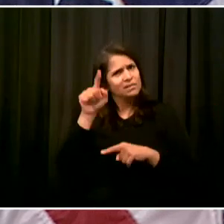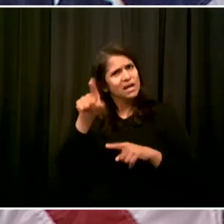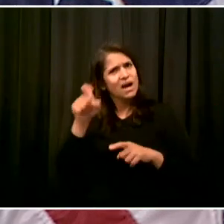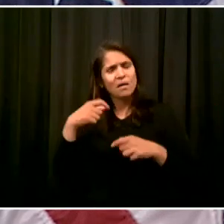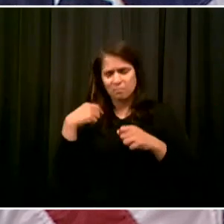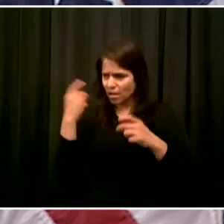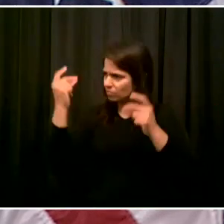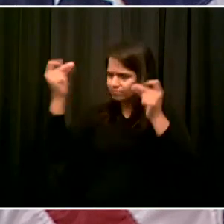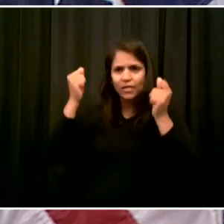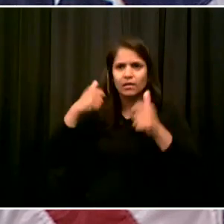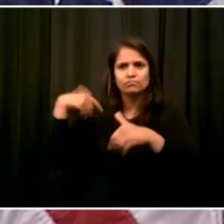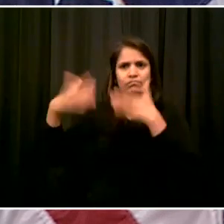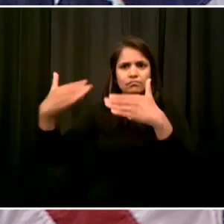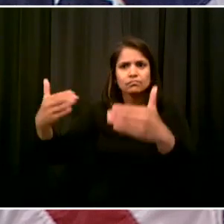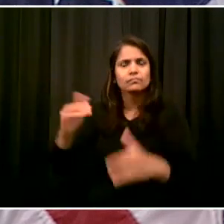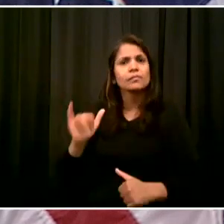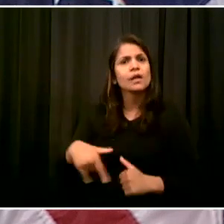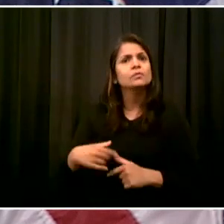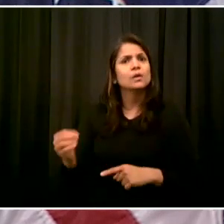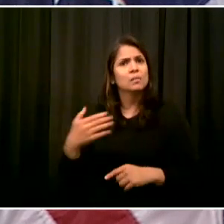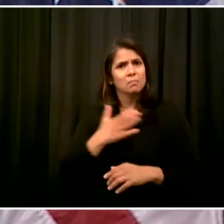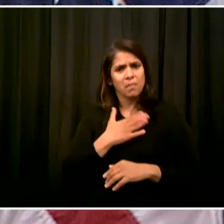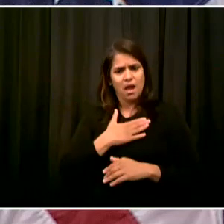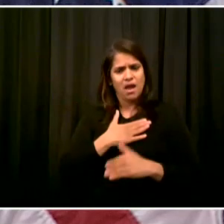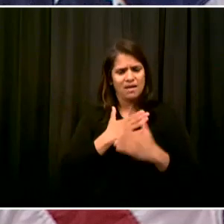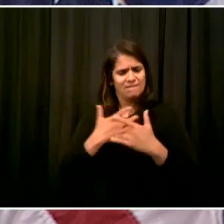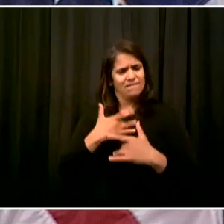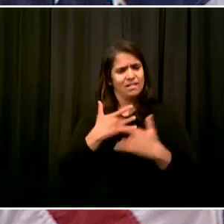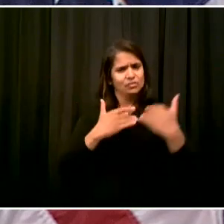here. And for the next year and a half, I will do that,